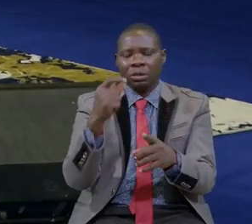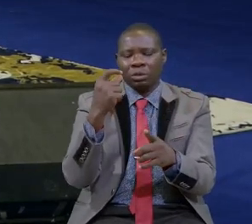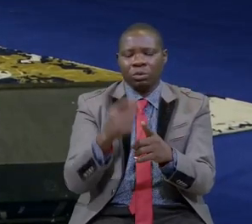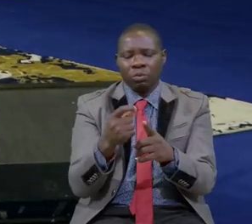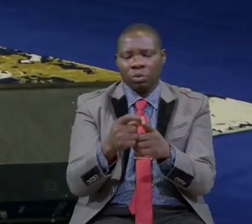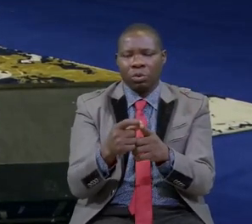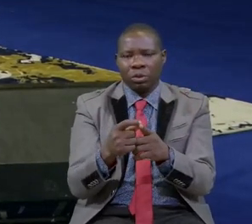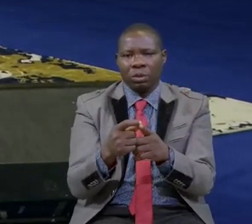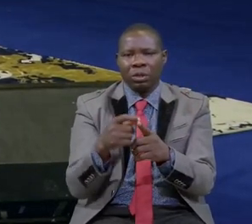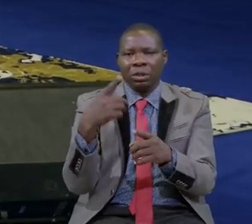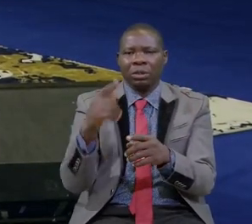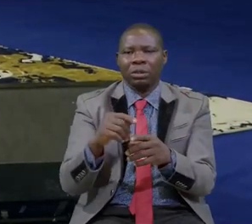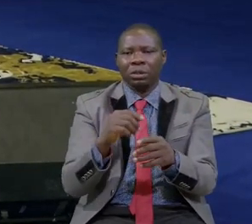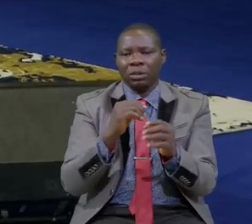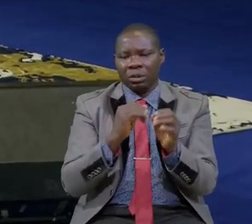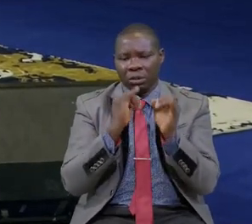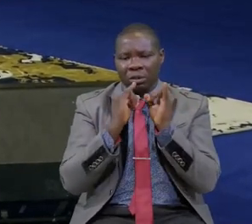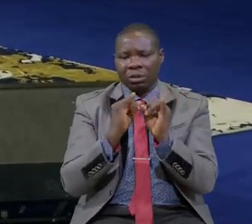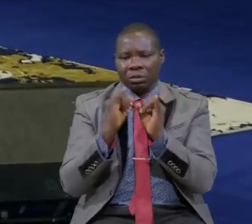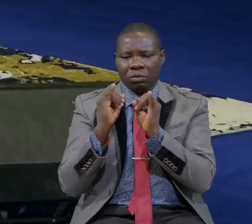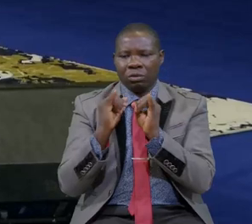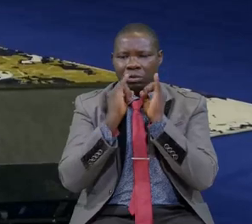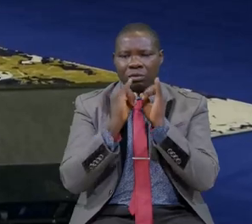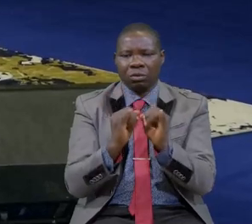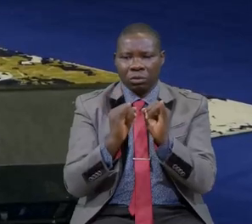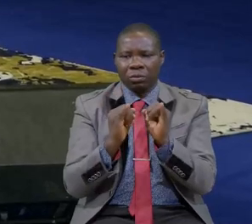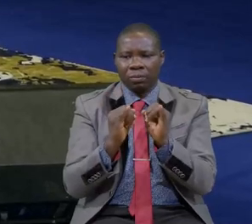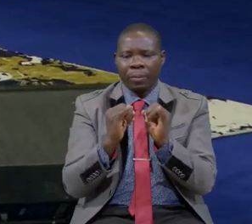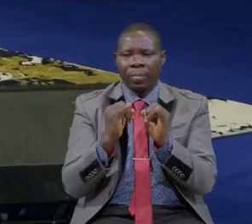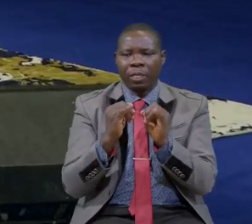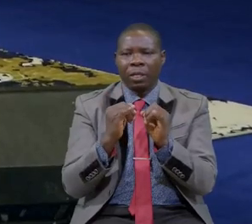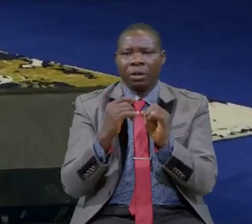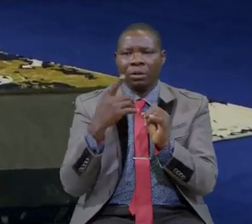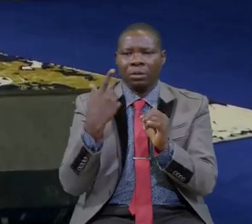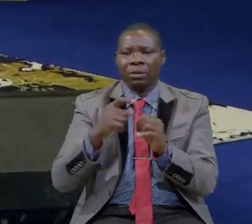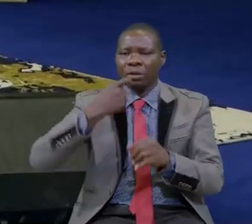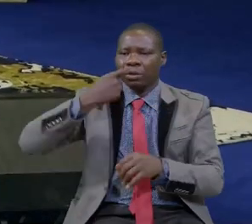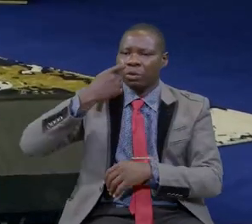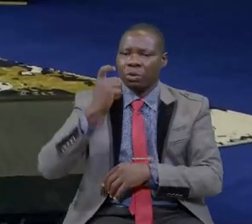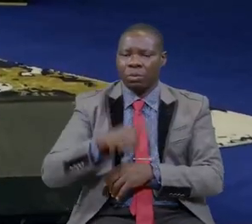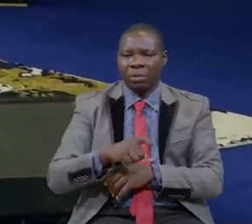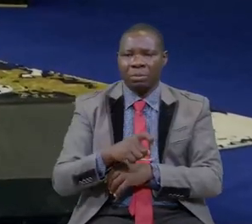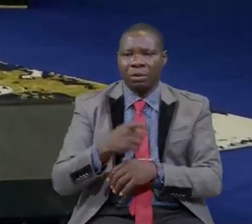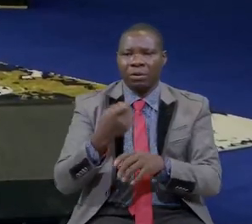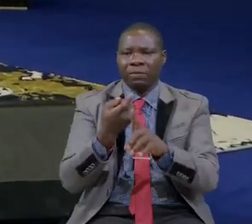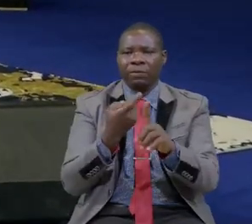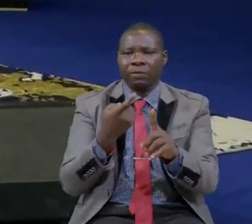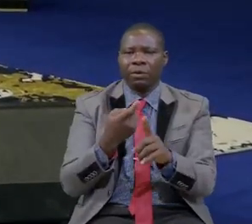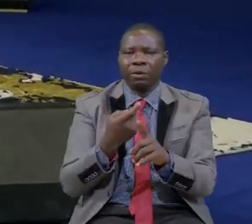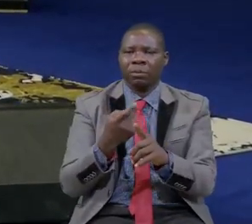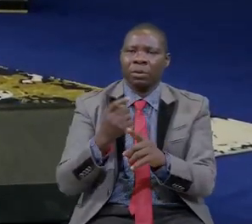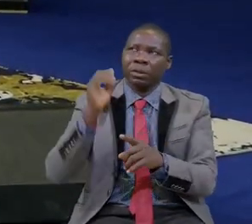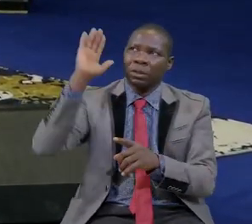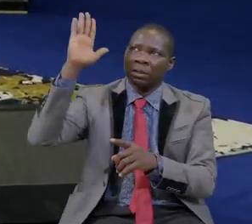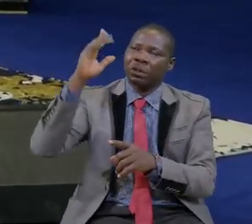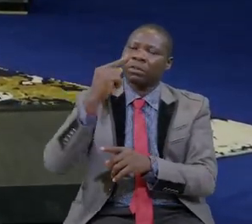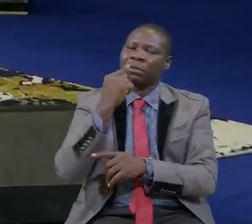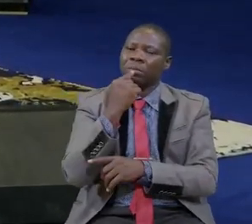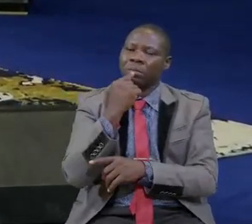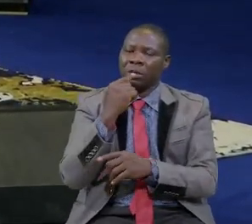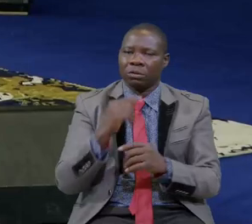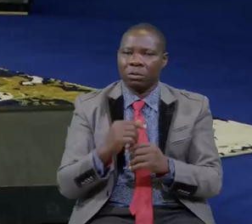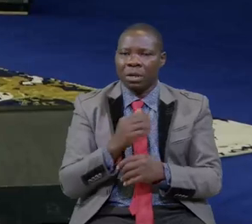the instruction, the commandment from his mouth, and